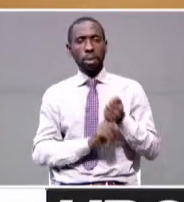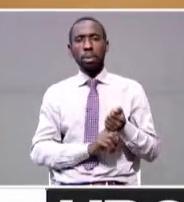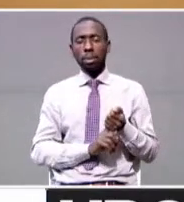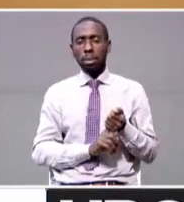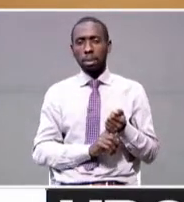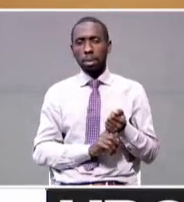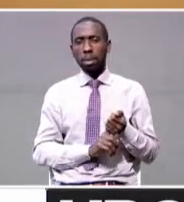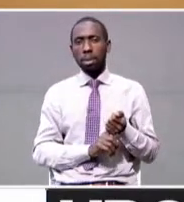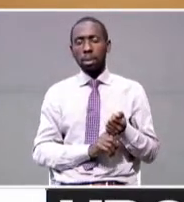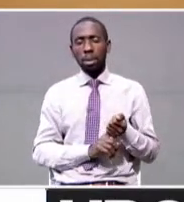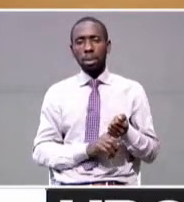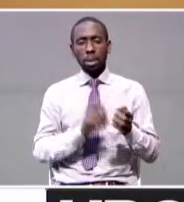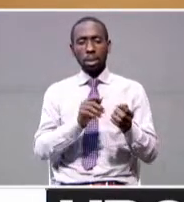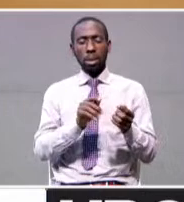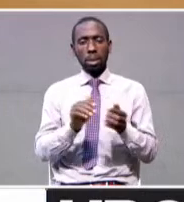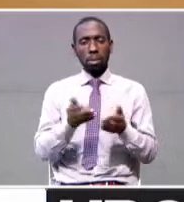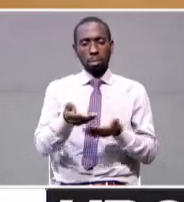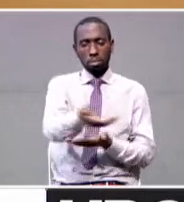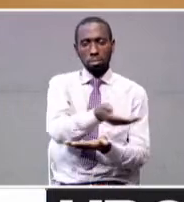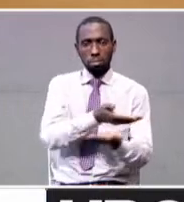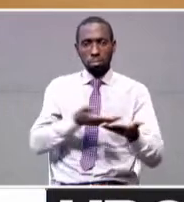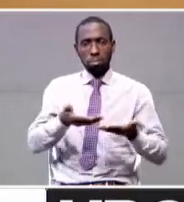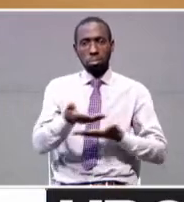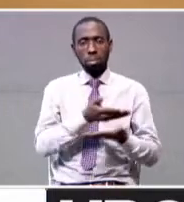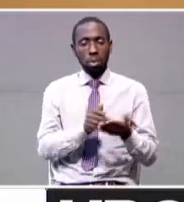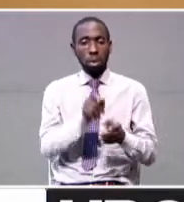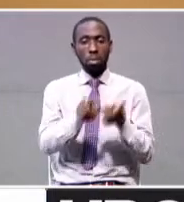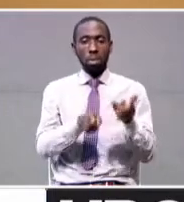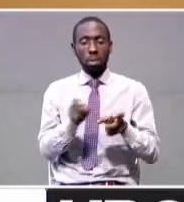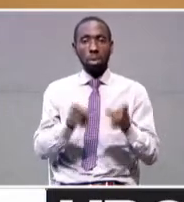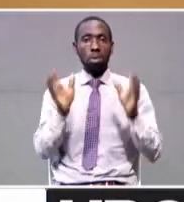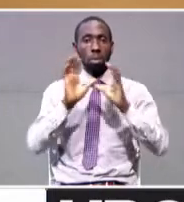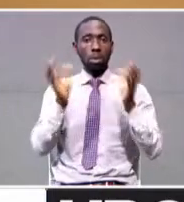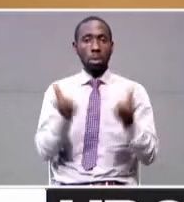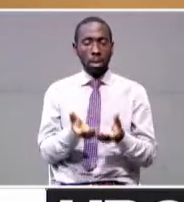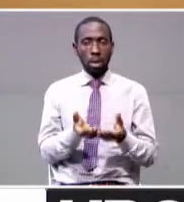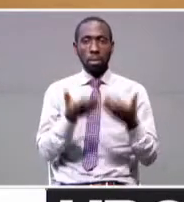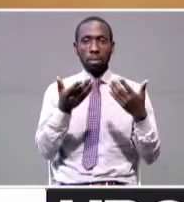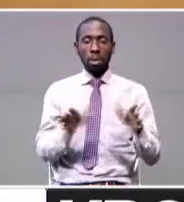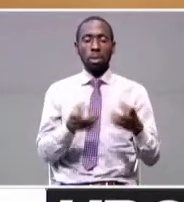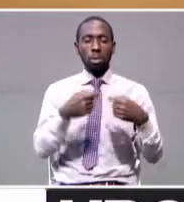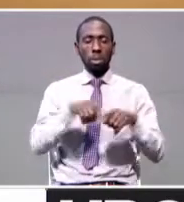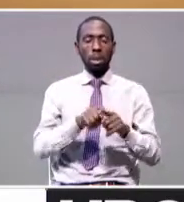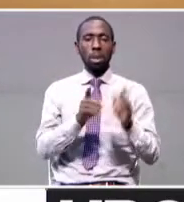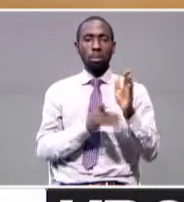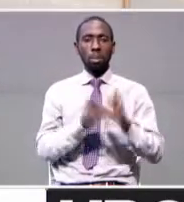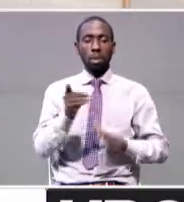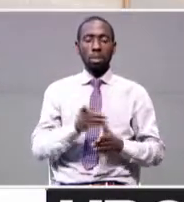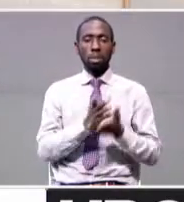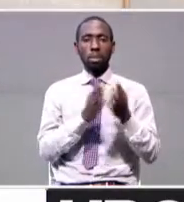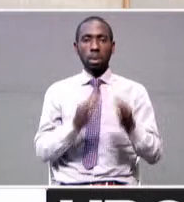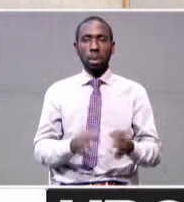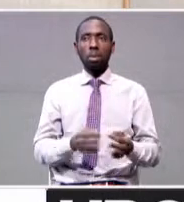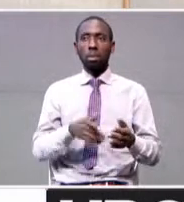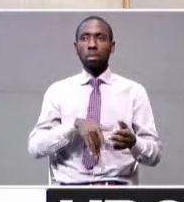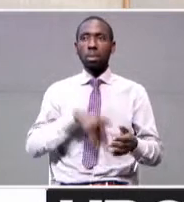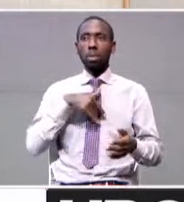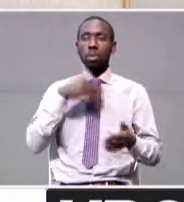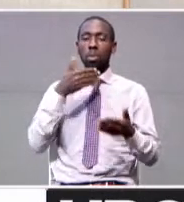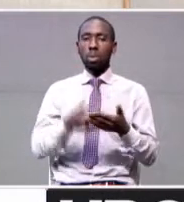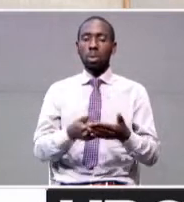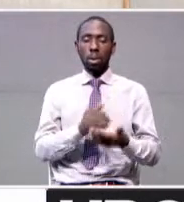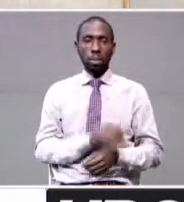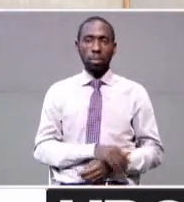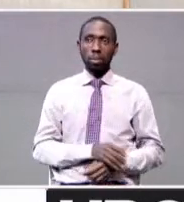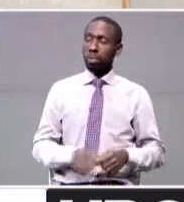tufunye enteesateeza ezo oba feedback eyo okuva mu bantu tujja kukola ekintu kye tumanyi nti no kikola. Put things in place that we